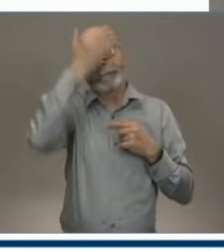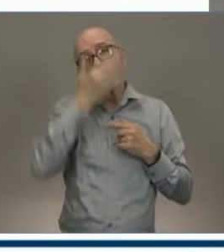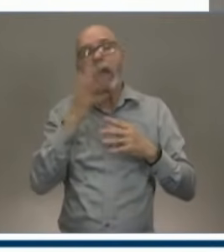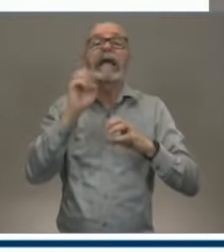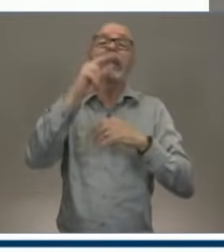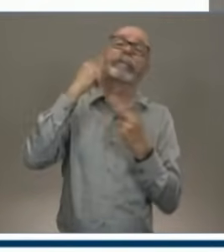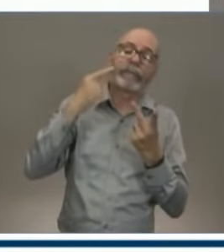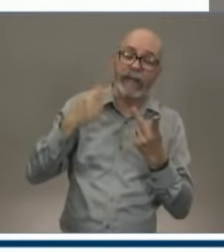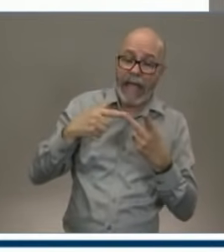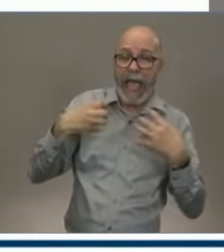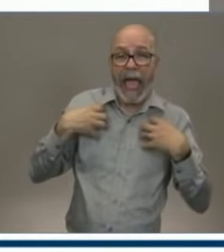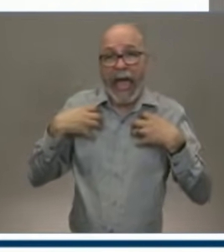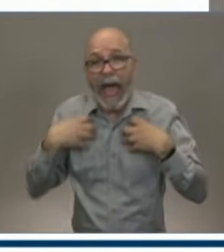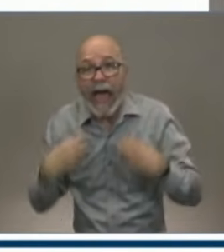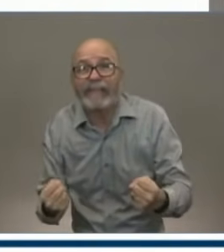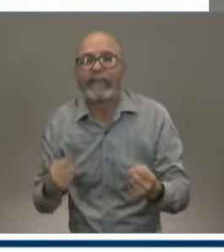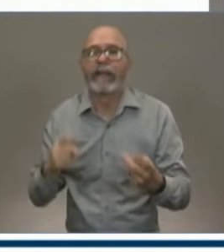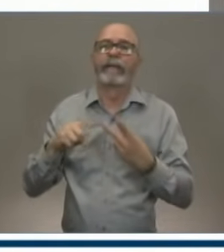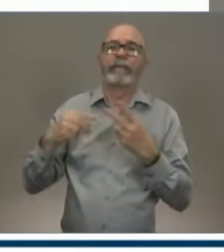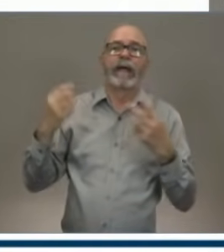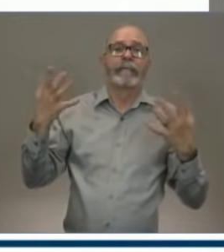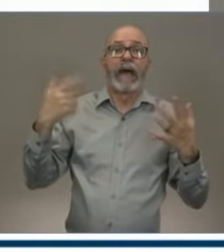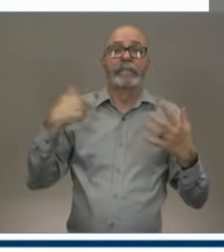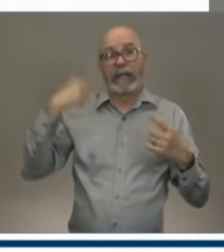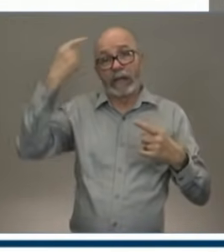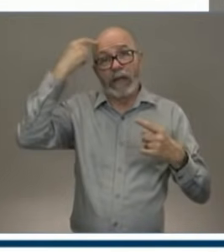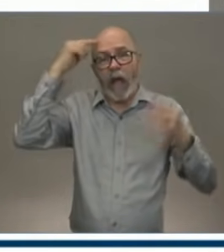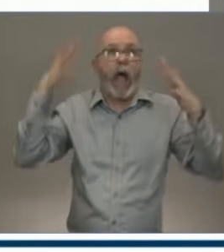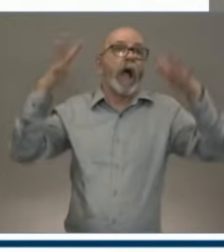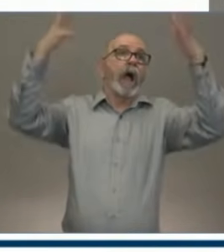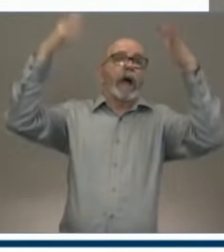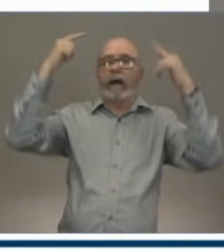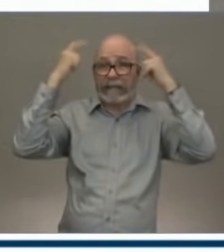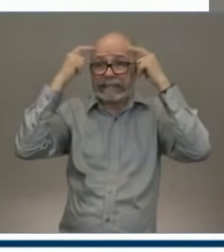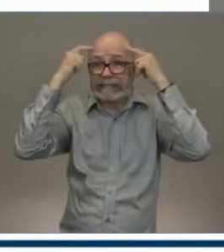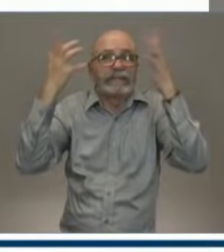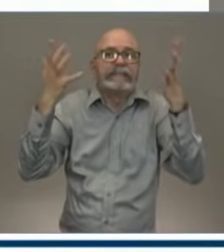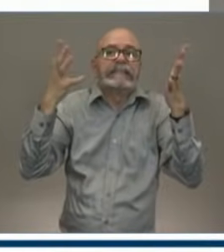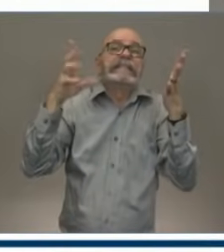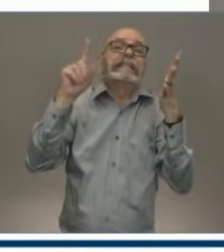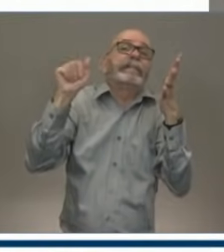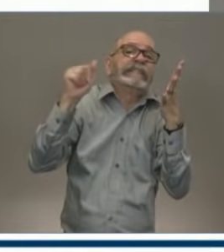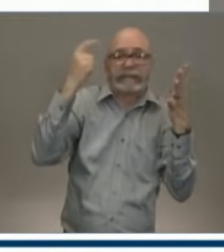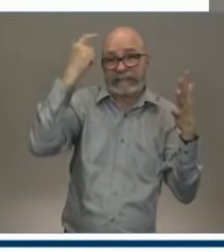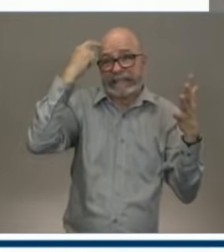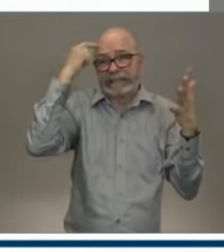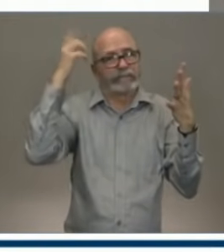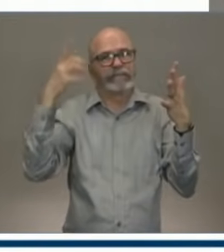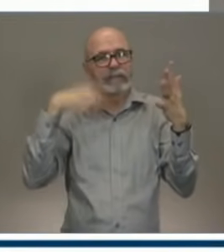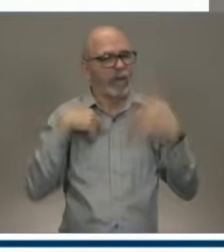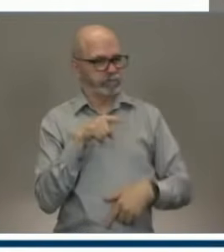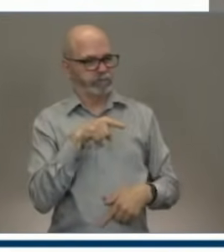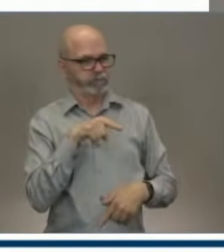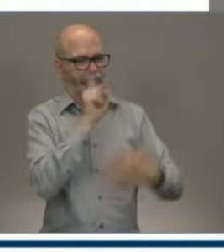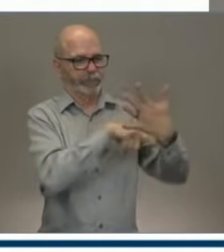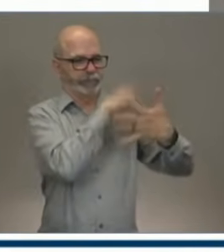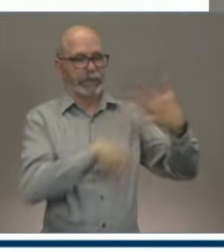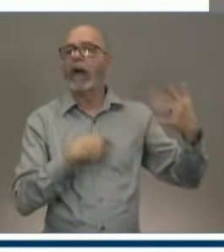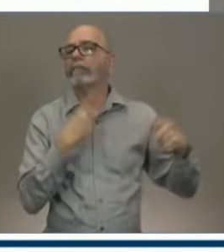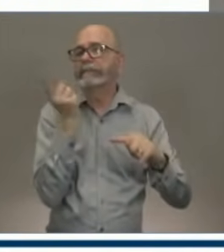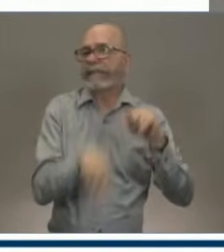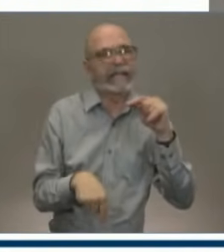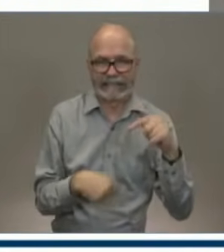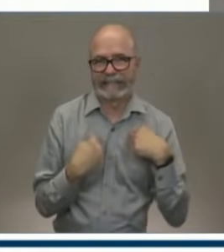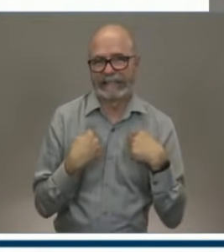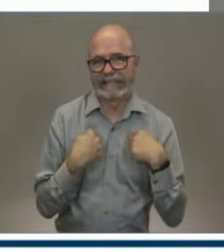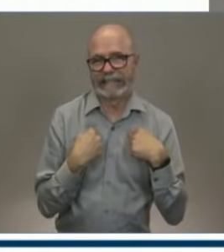certain intellectual or other disabilities. We need to make sure that those people aren't discriminated against. But the obligation is for all the rest